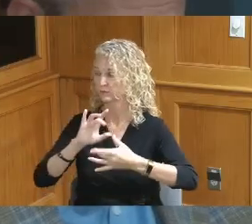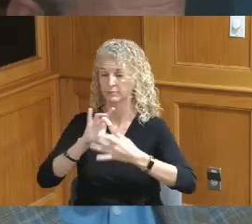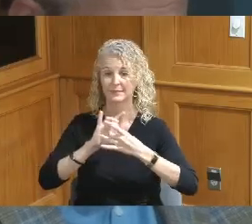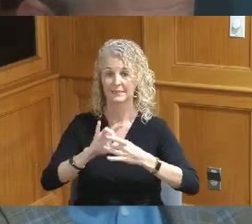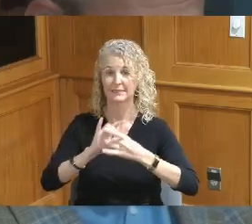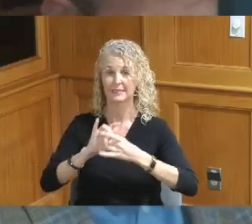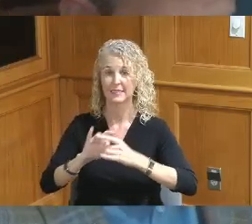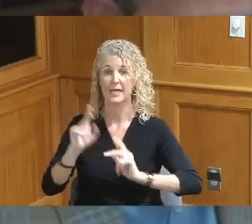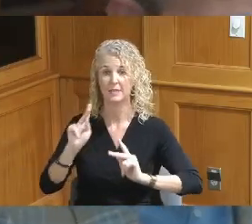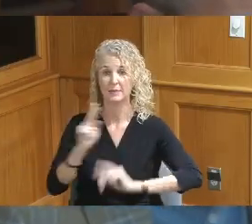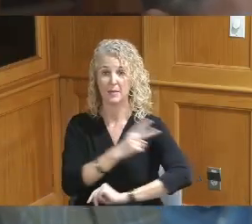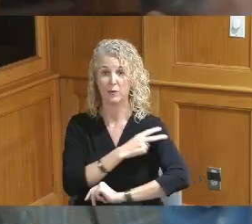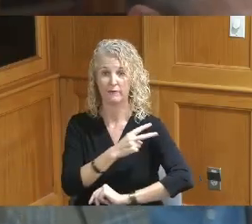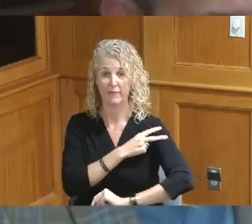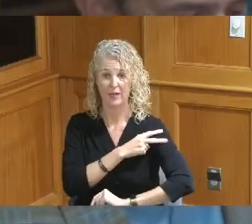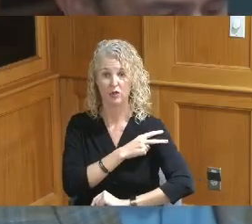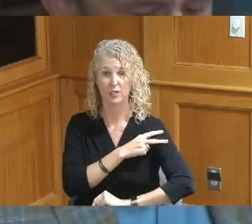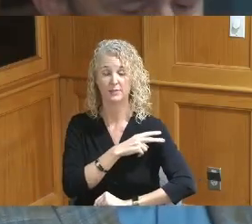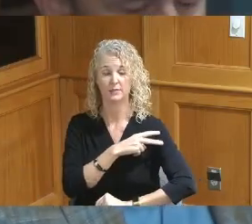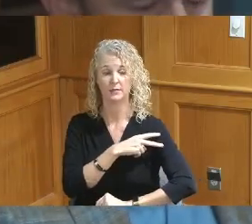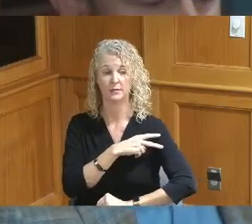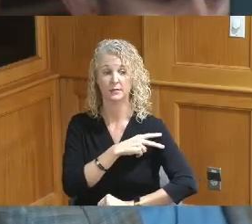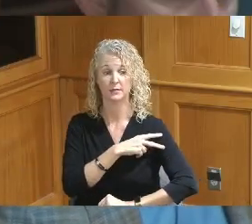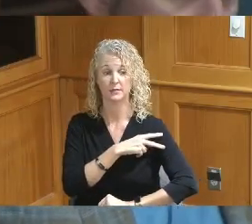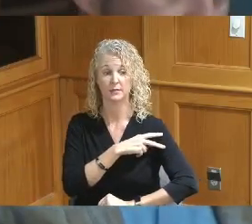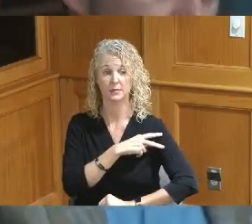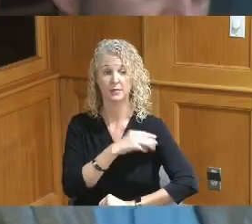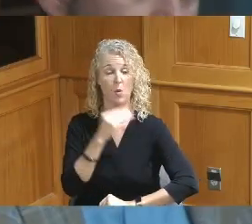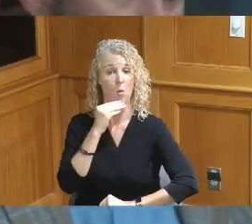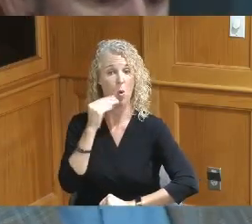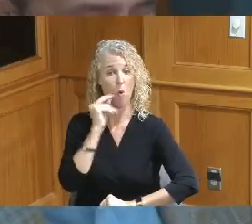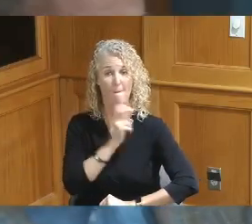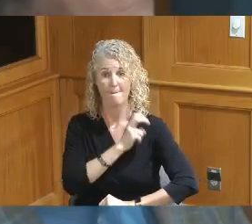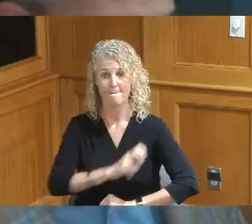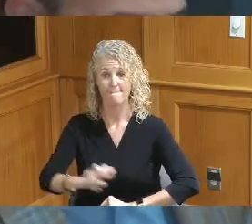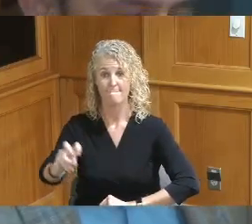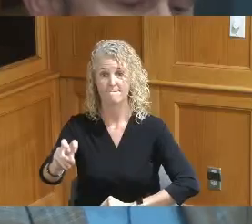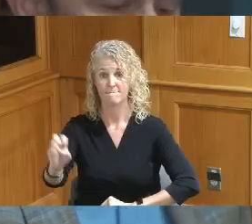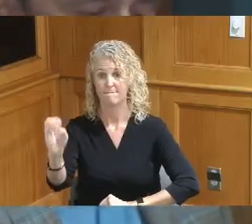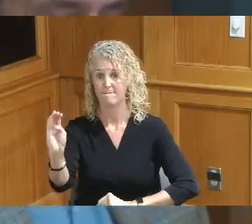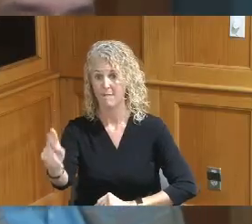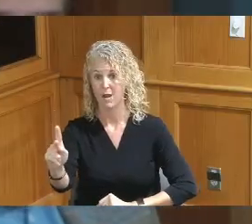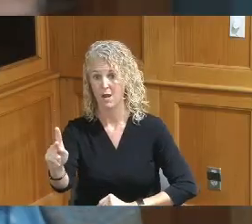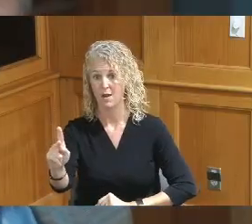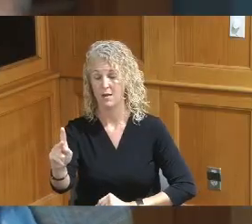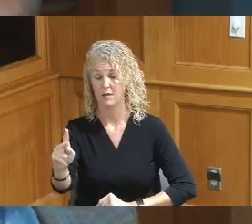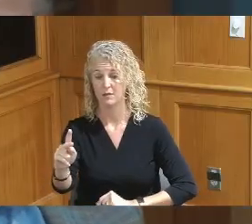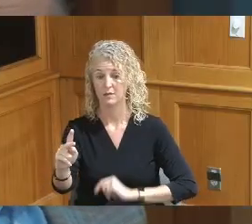come home that can transition back into the